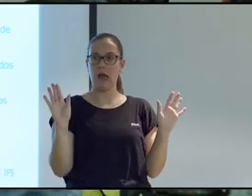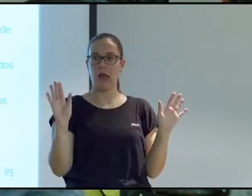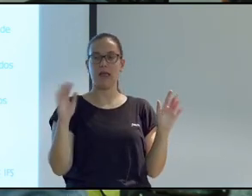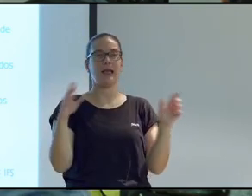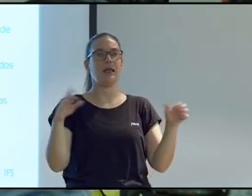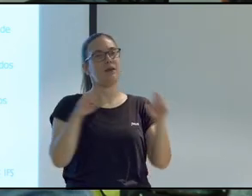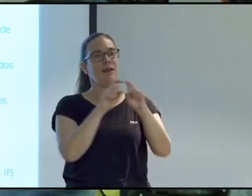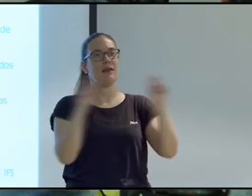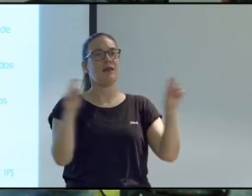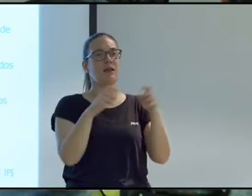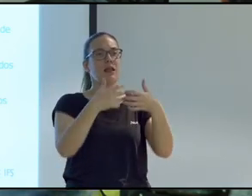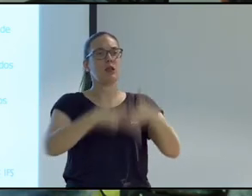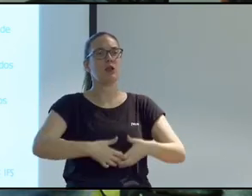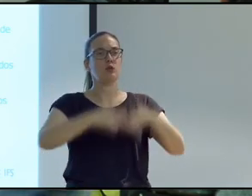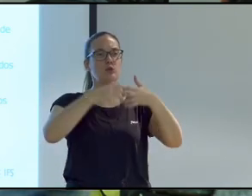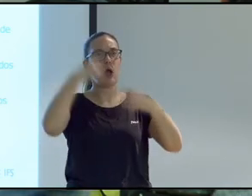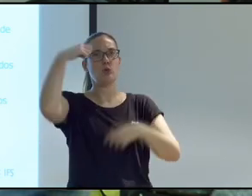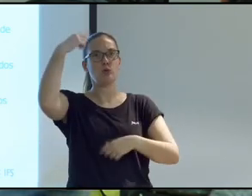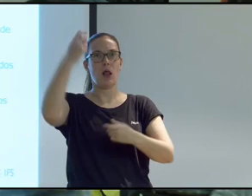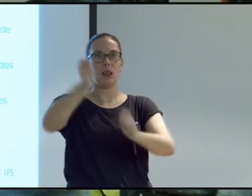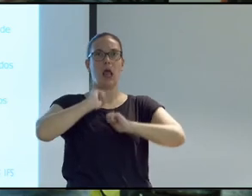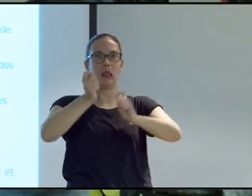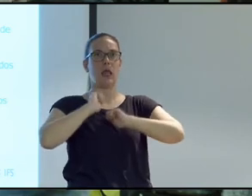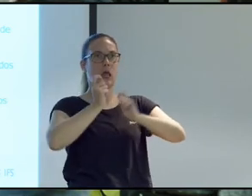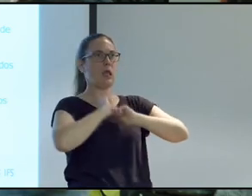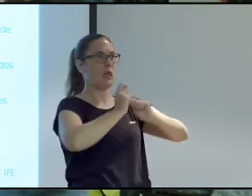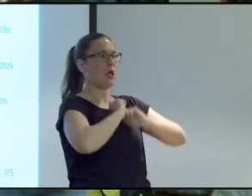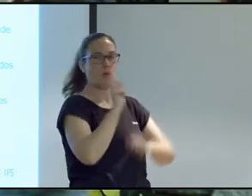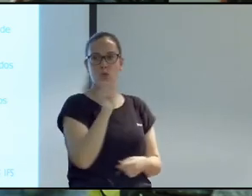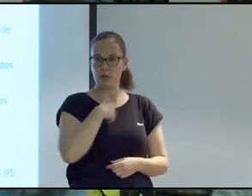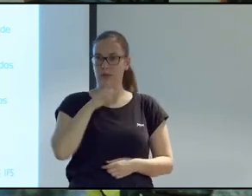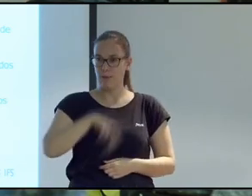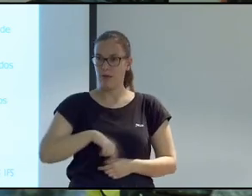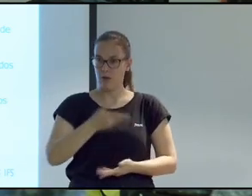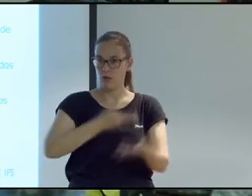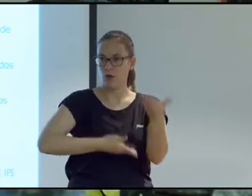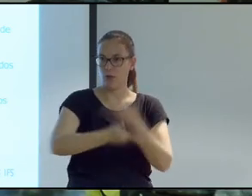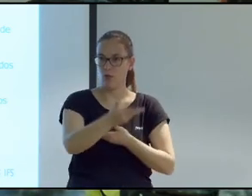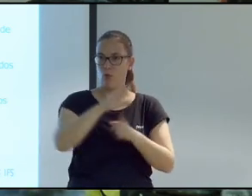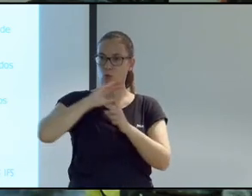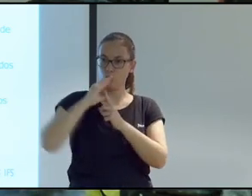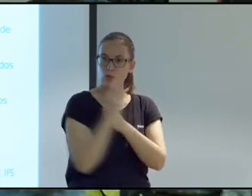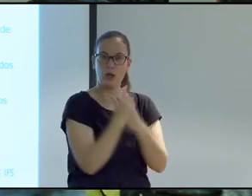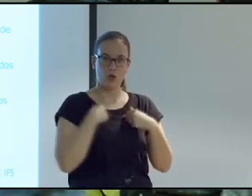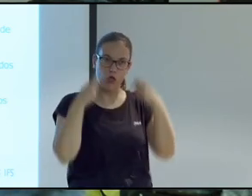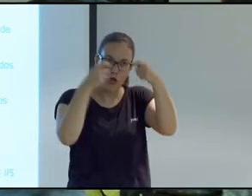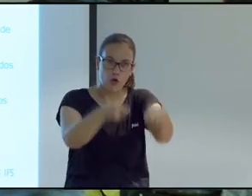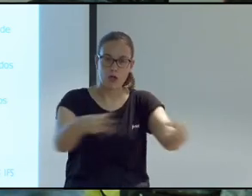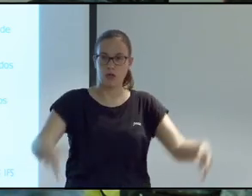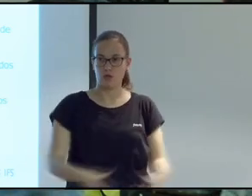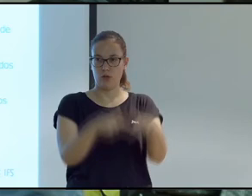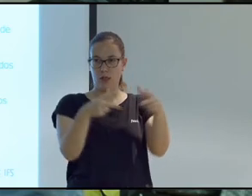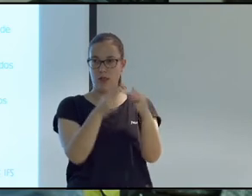our culture gives to us, but our culture is also what we do and what we ourselves give to our